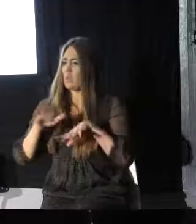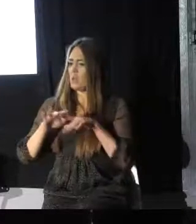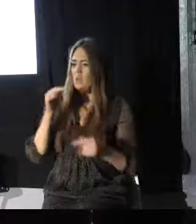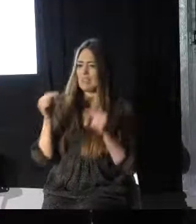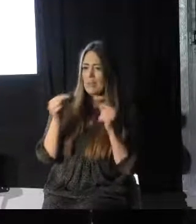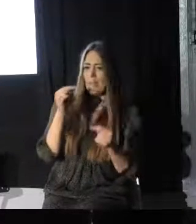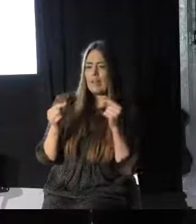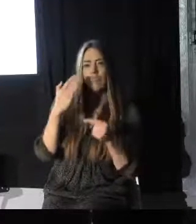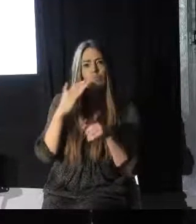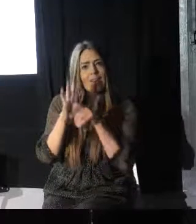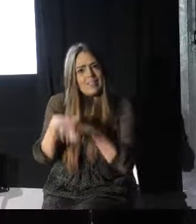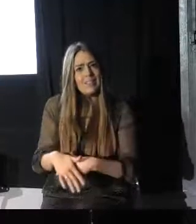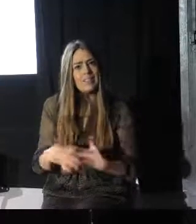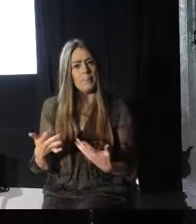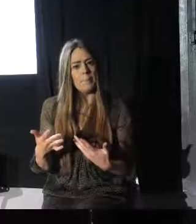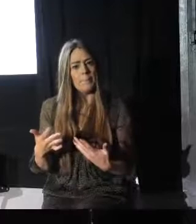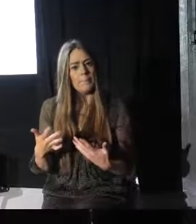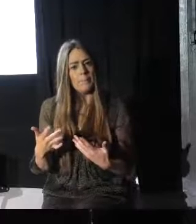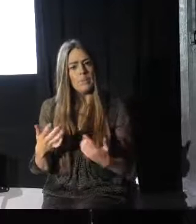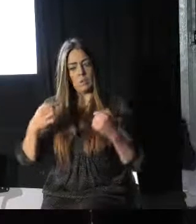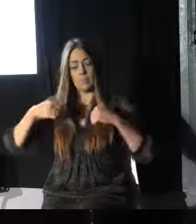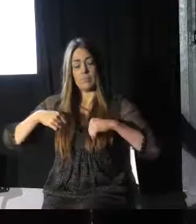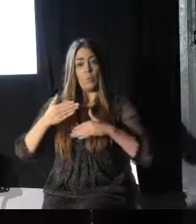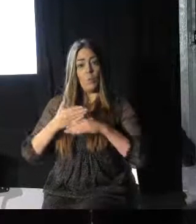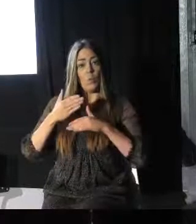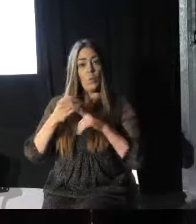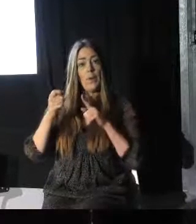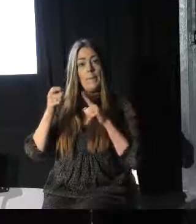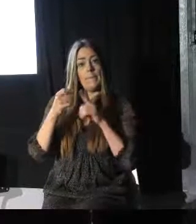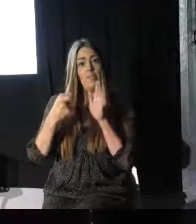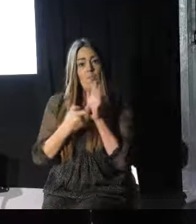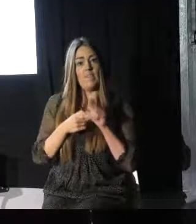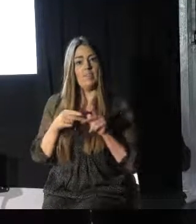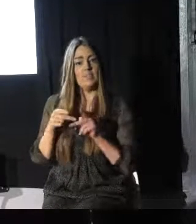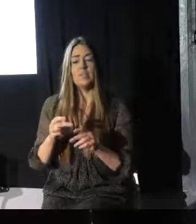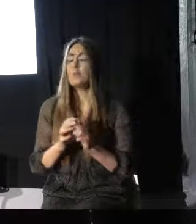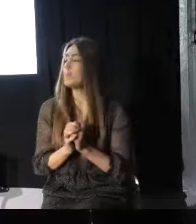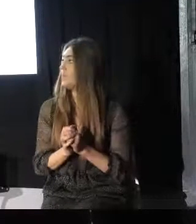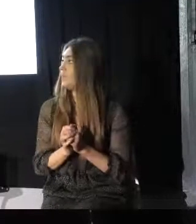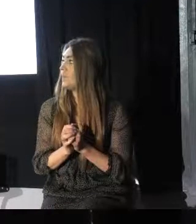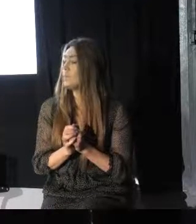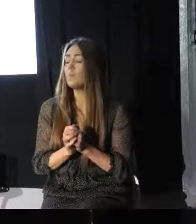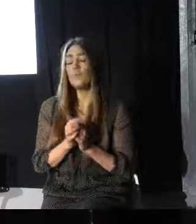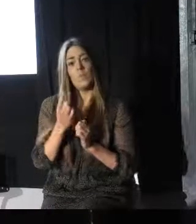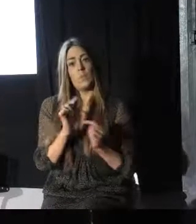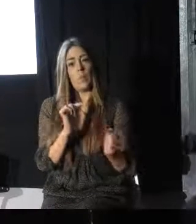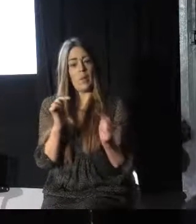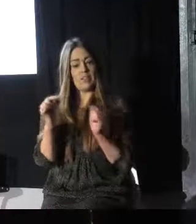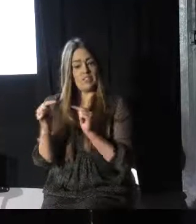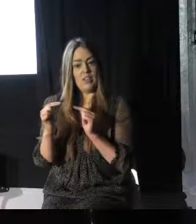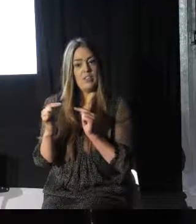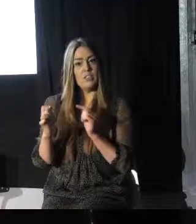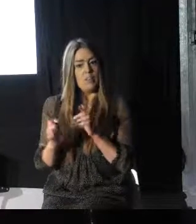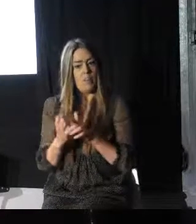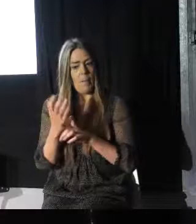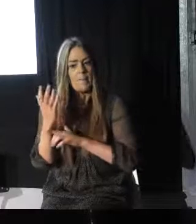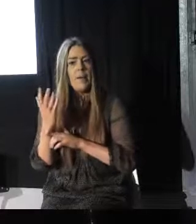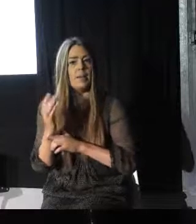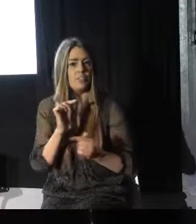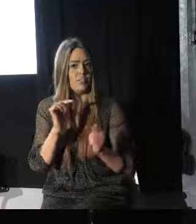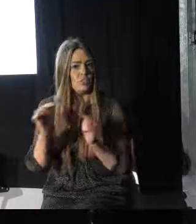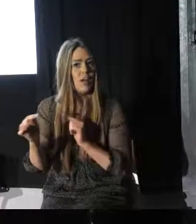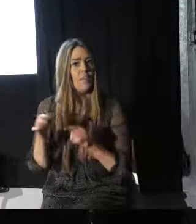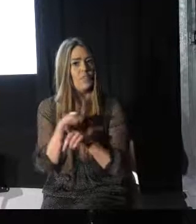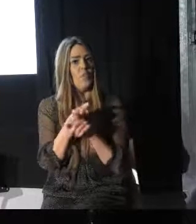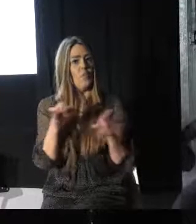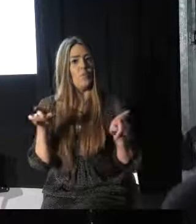So here at the Pitt Rivers where I work, one of the challenges, the emerging challenges, I think, for those